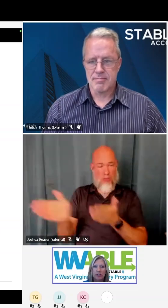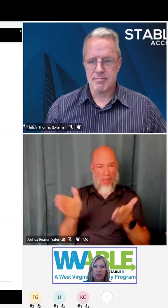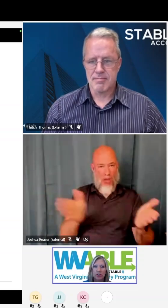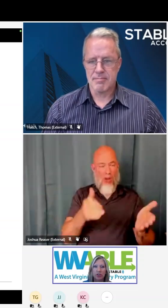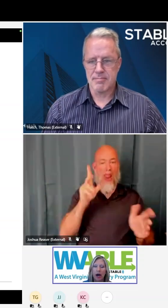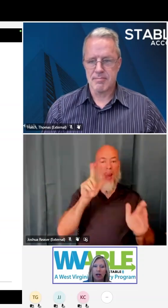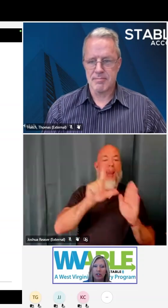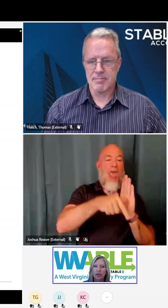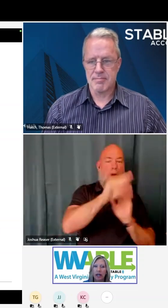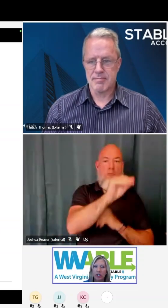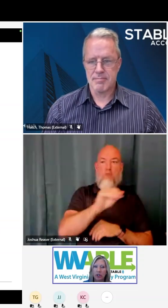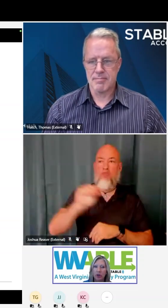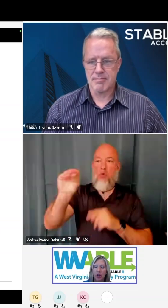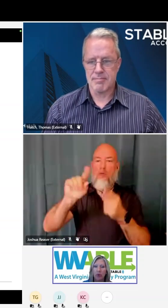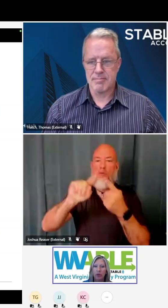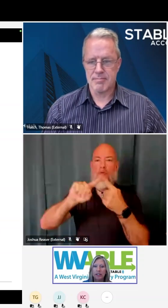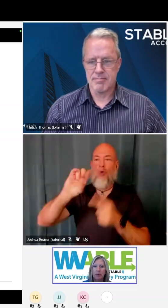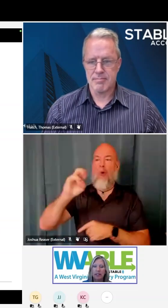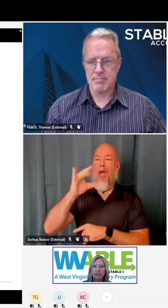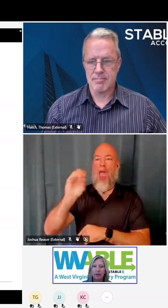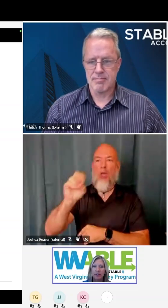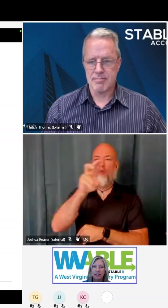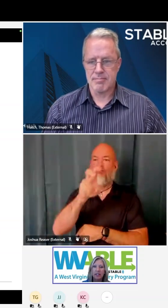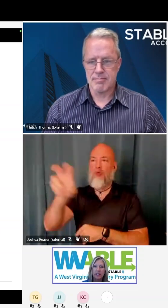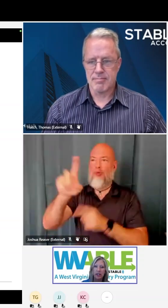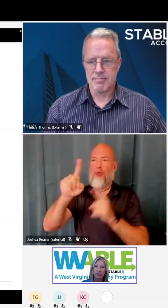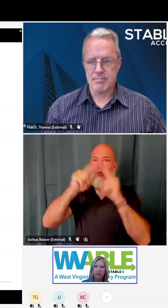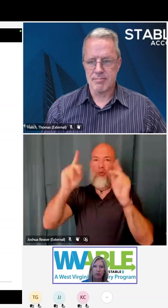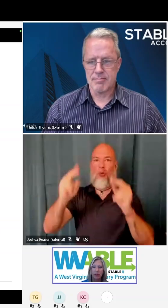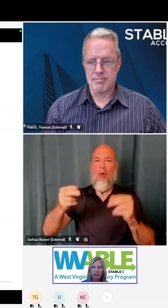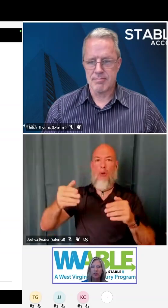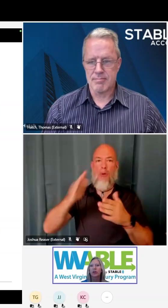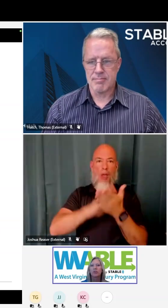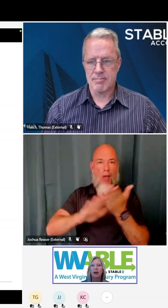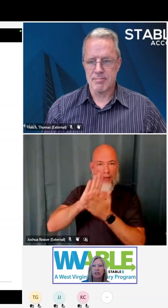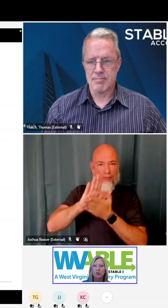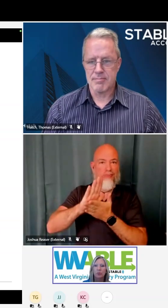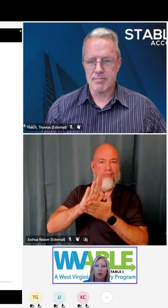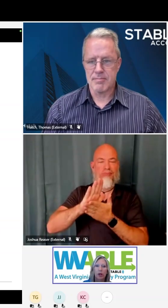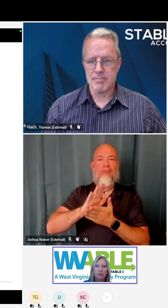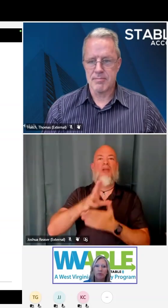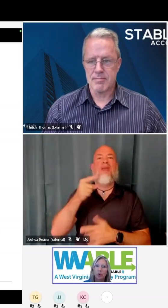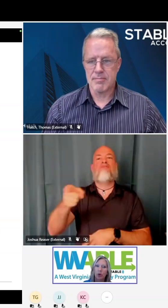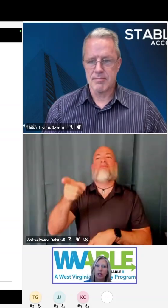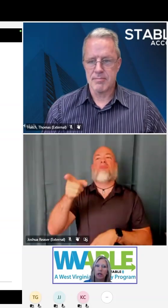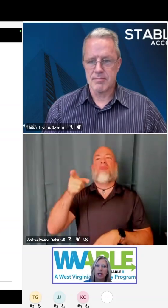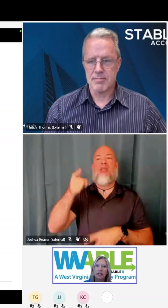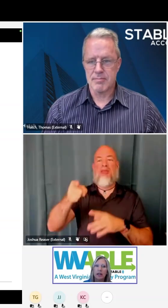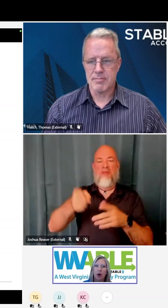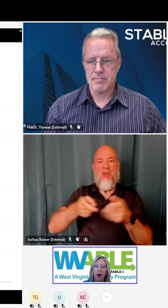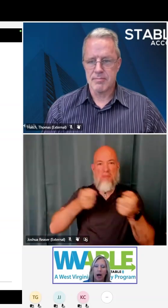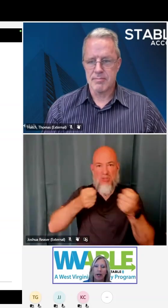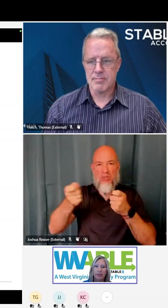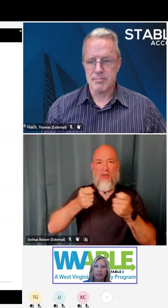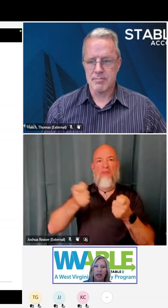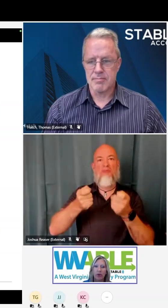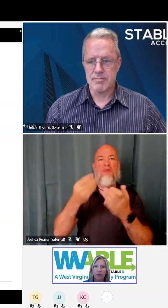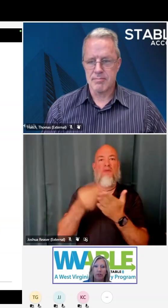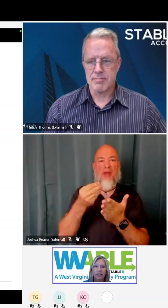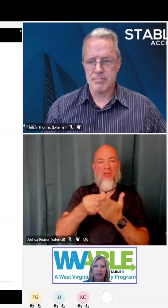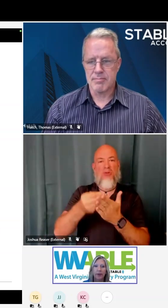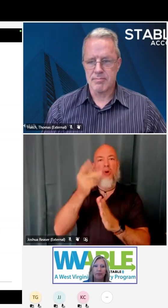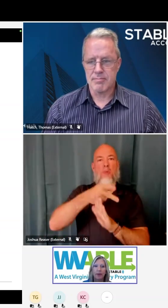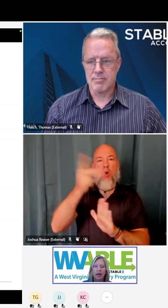and transitioned to higher education, where he spent 17 years administering financial programs for the Ohio